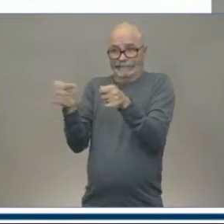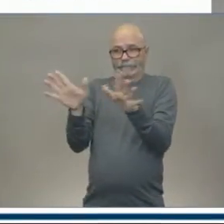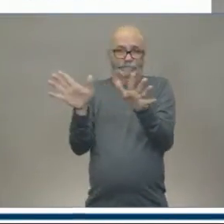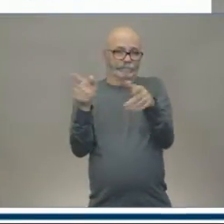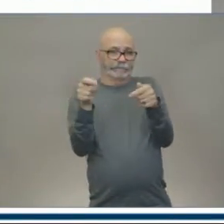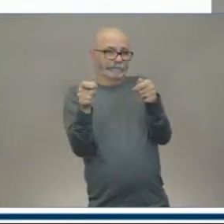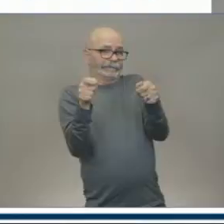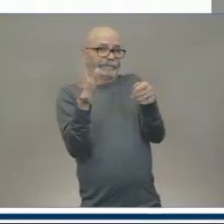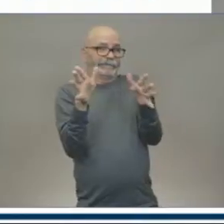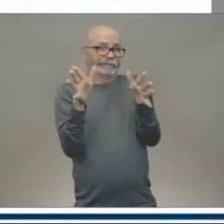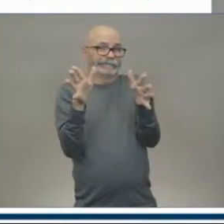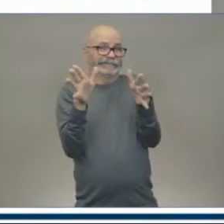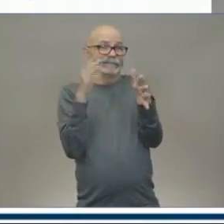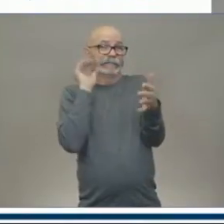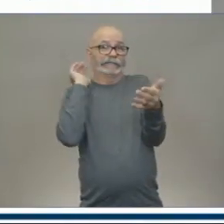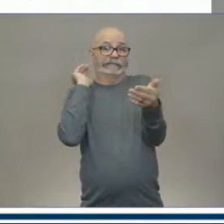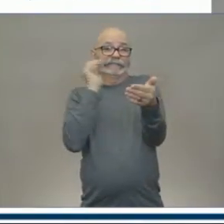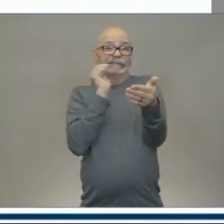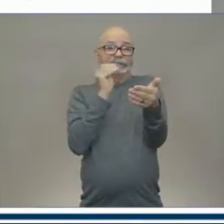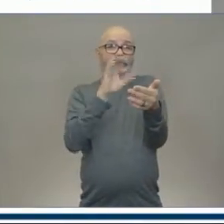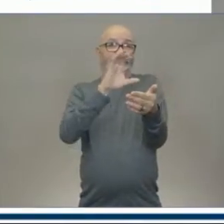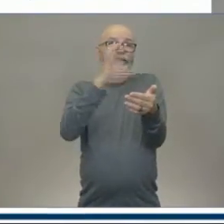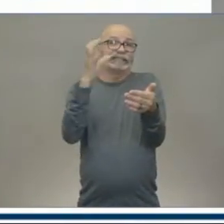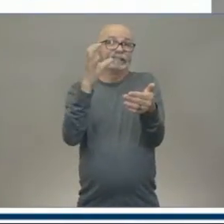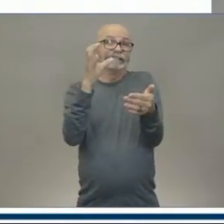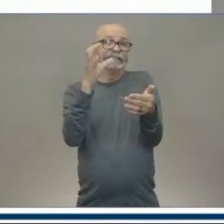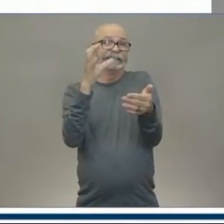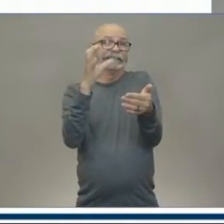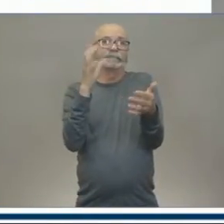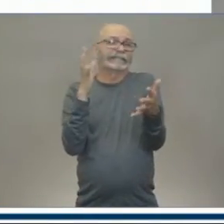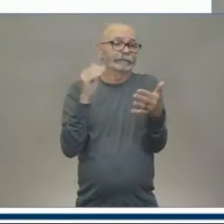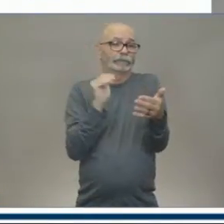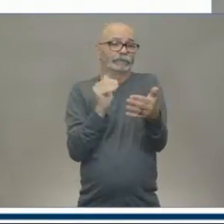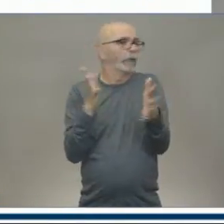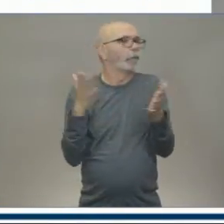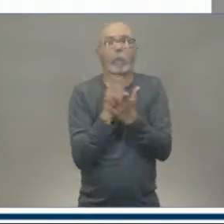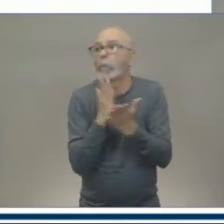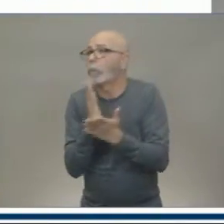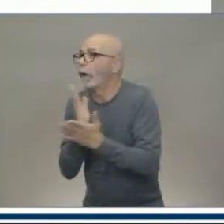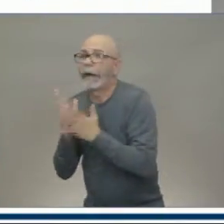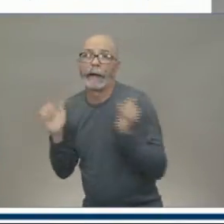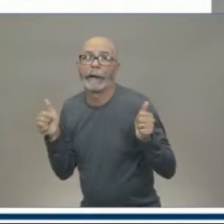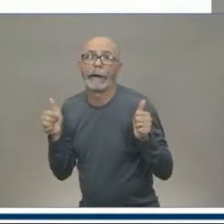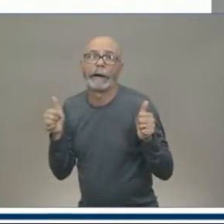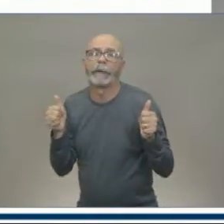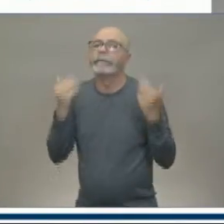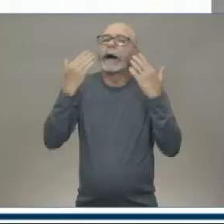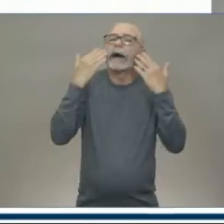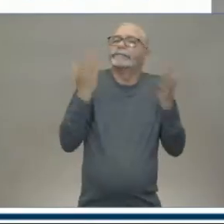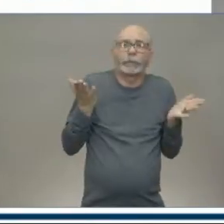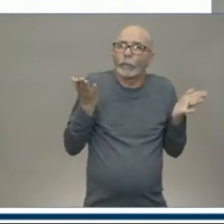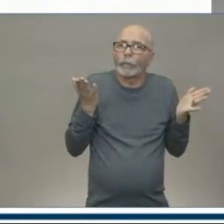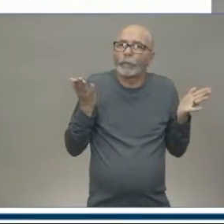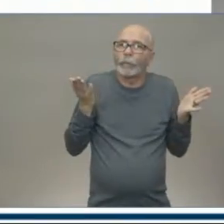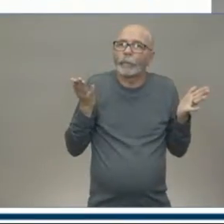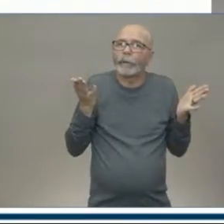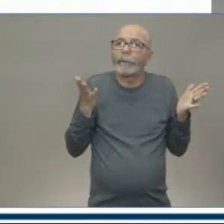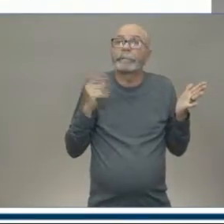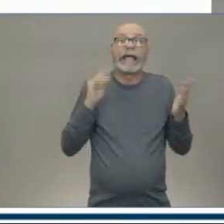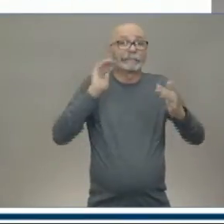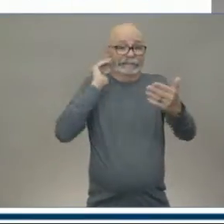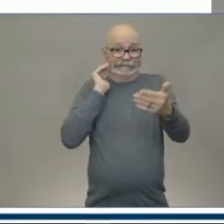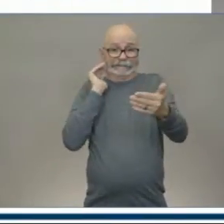But make no mistake, even if we are in a position to be a little bit less restrictive as we get right close to